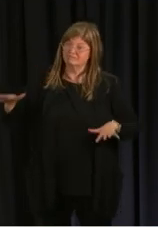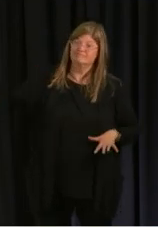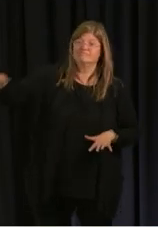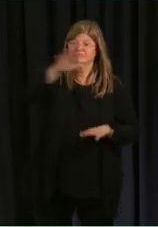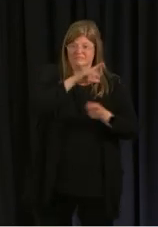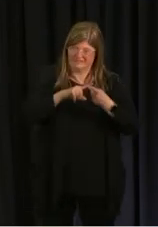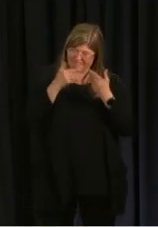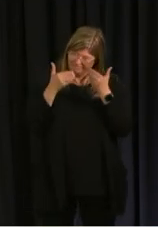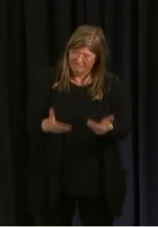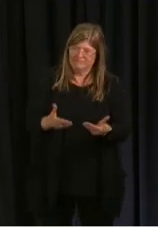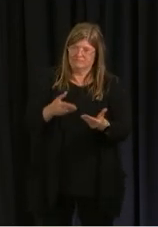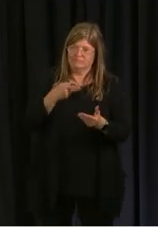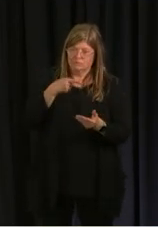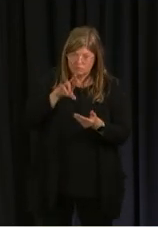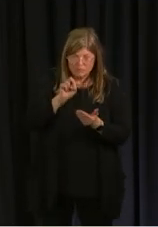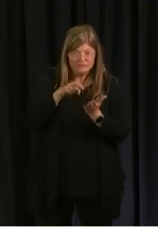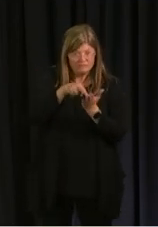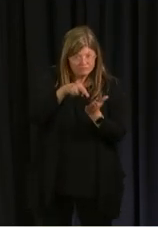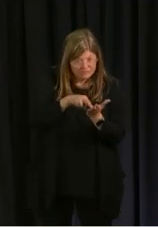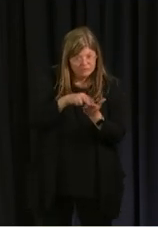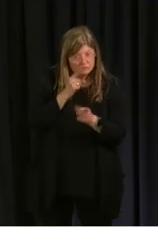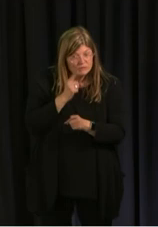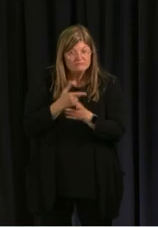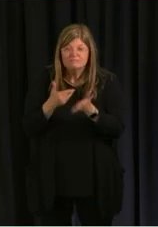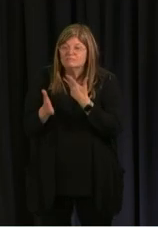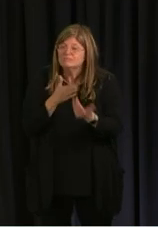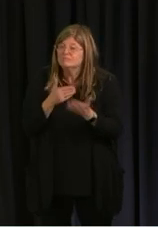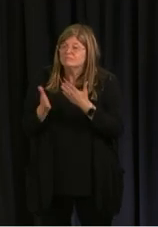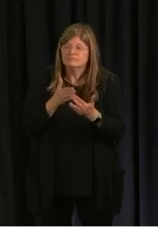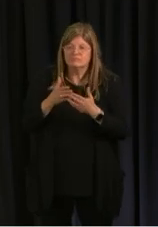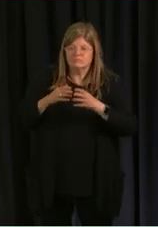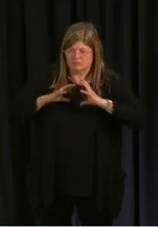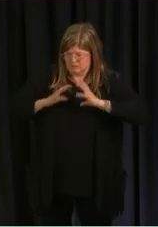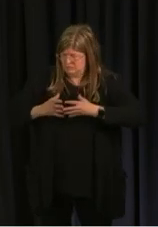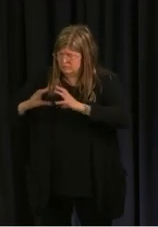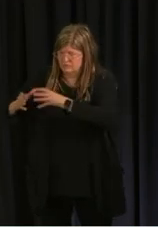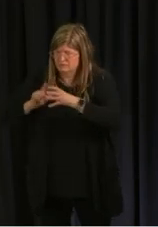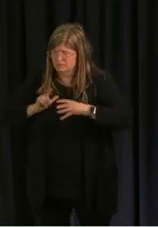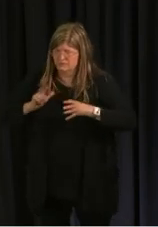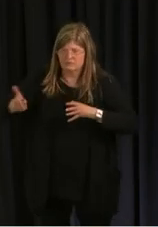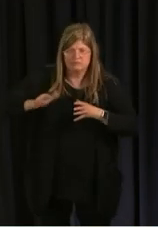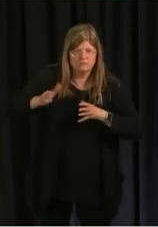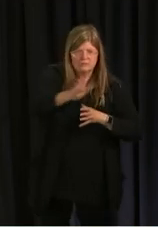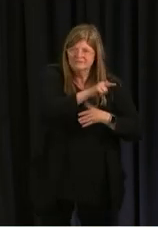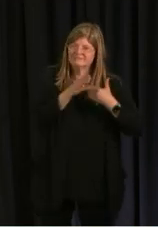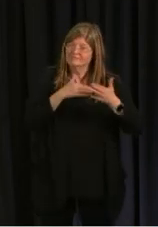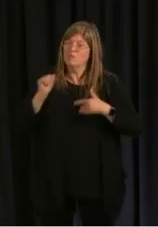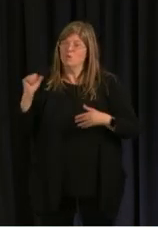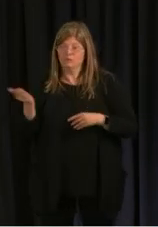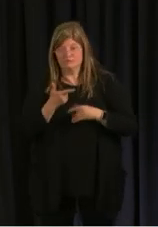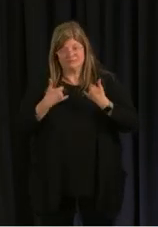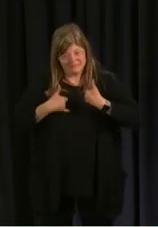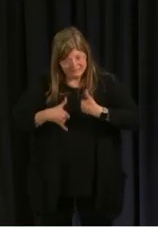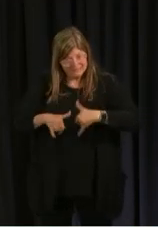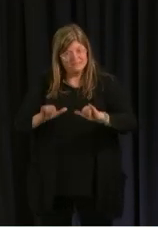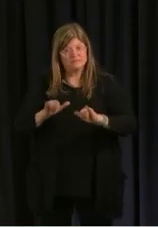they'll get notified when it is their turn, and just wanted to confirm that before I push it out to constituents. Thank you.